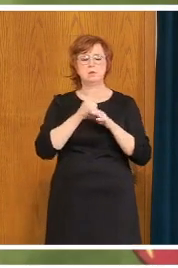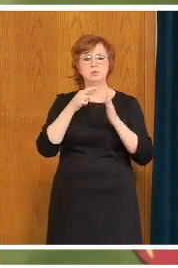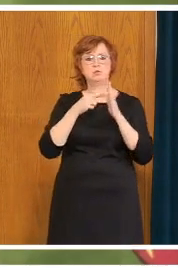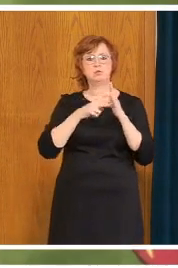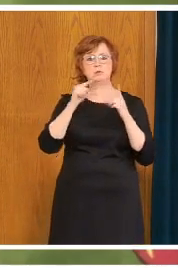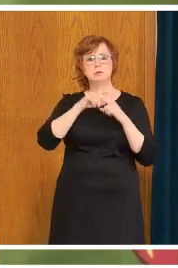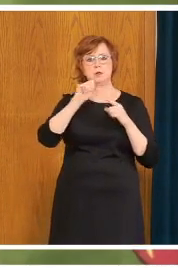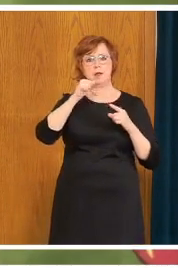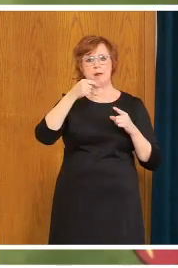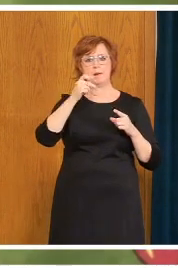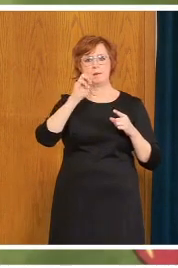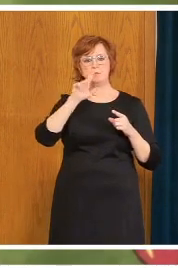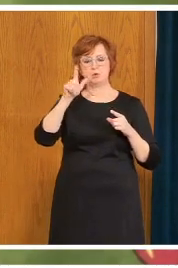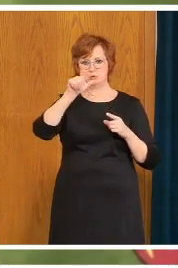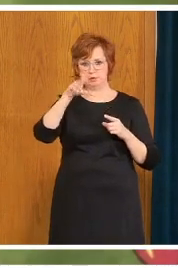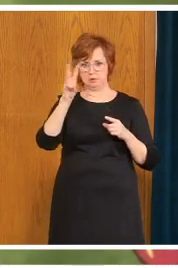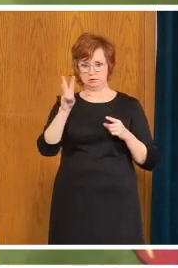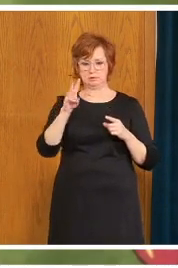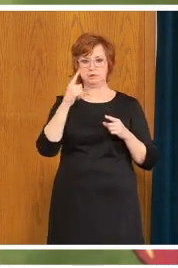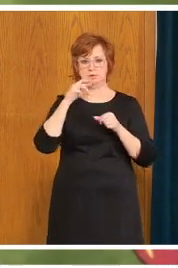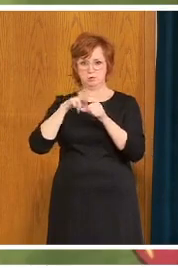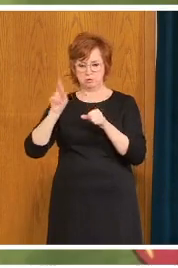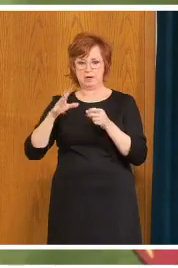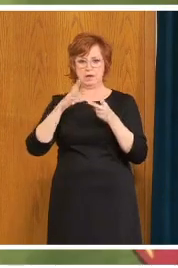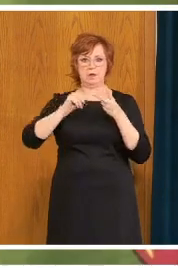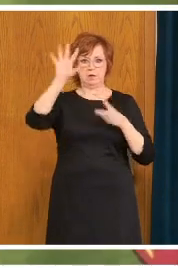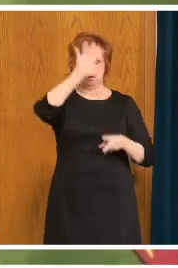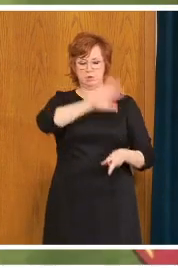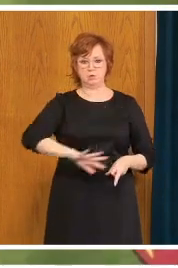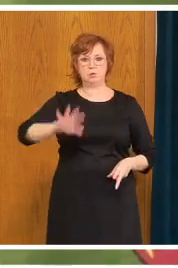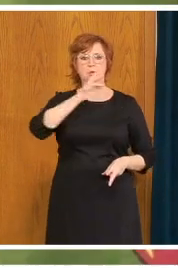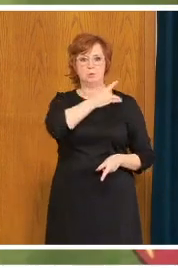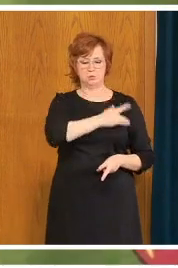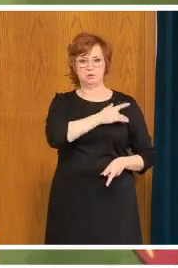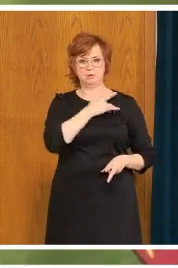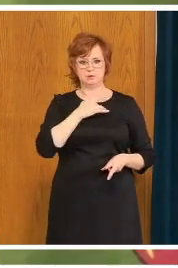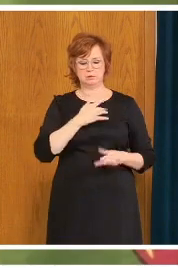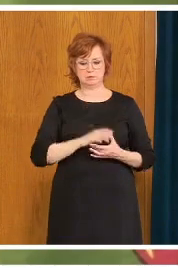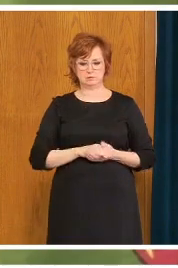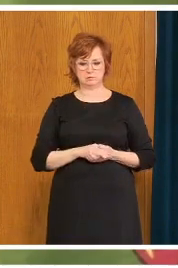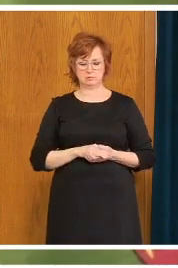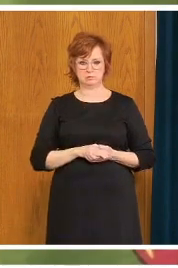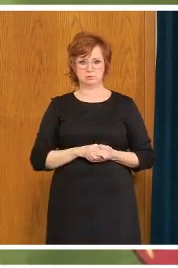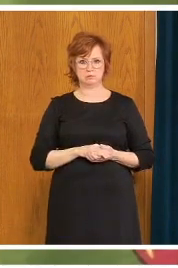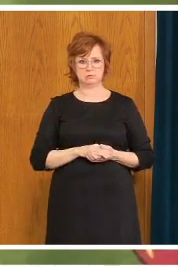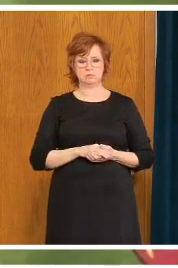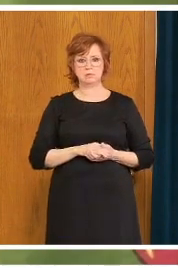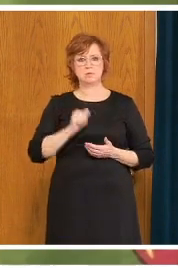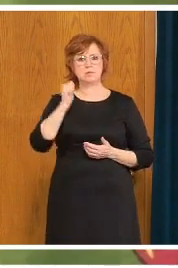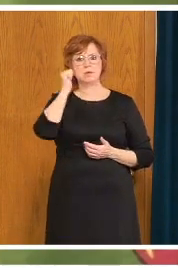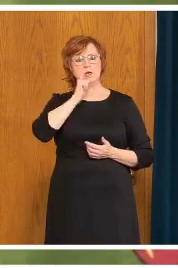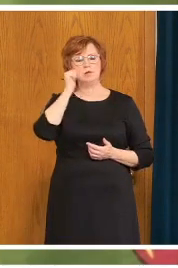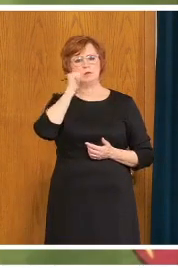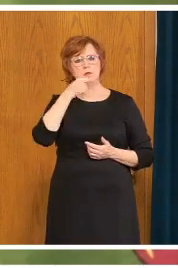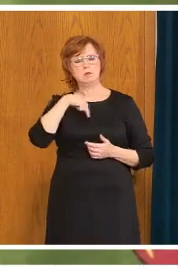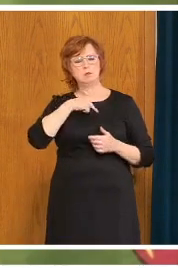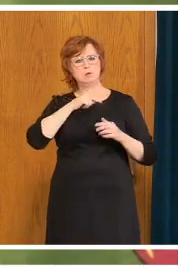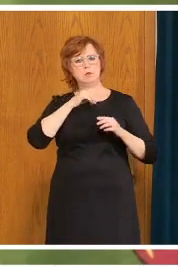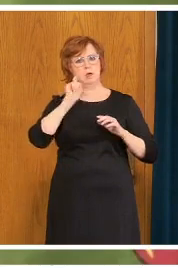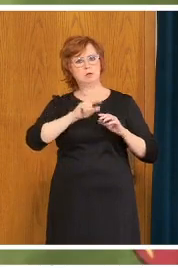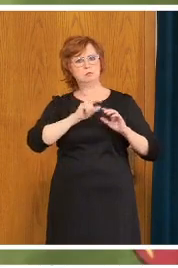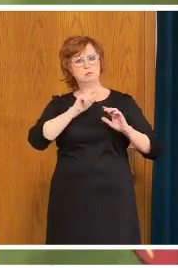we just announced today. We're evaluating this on a daily basis, but again, we're making sure that